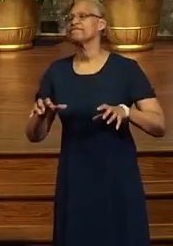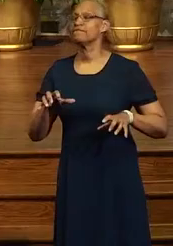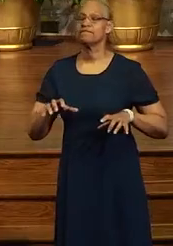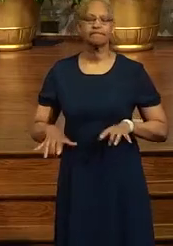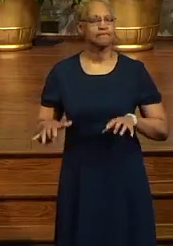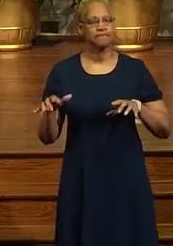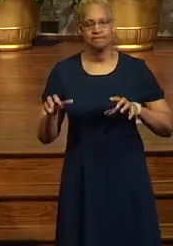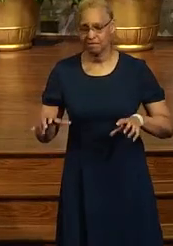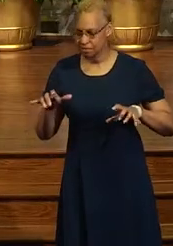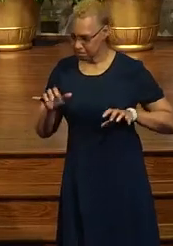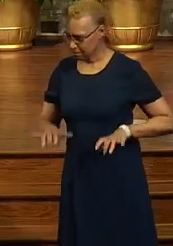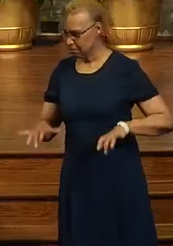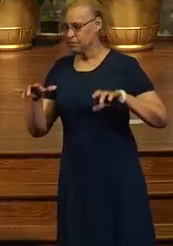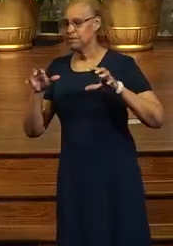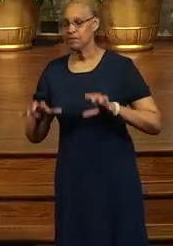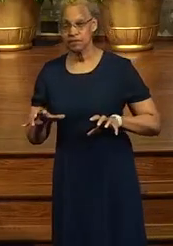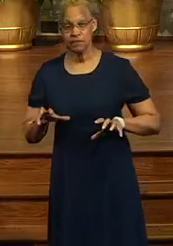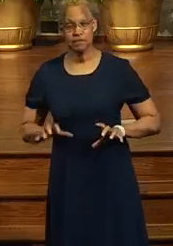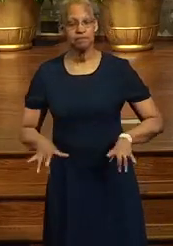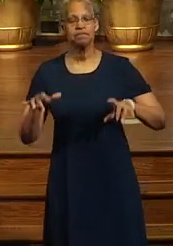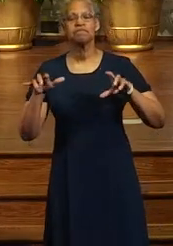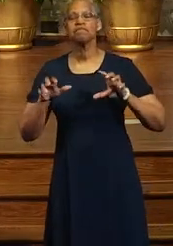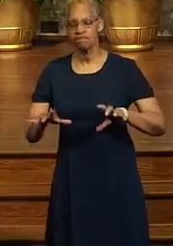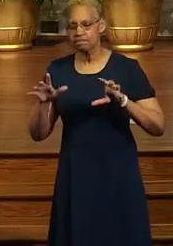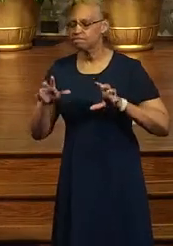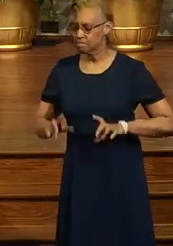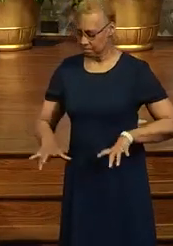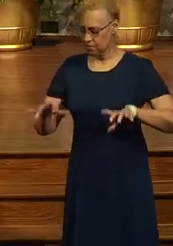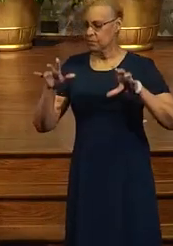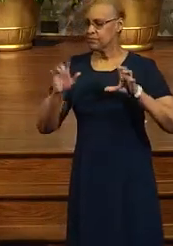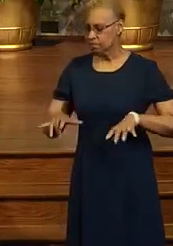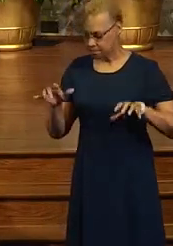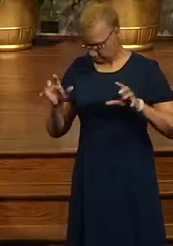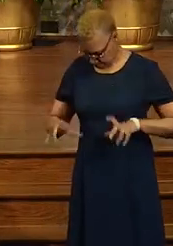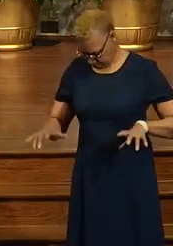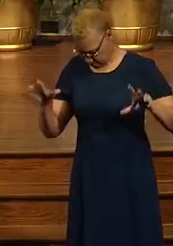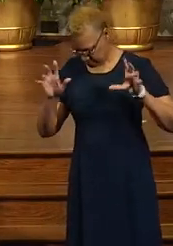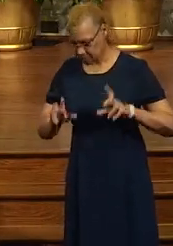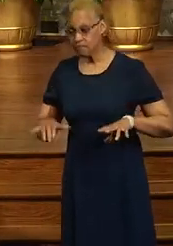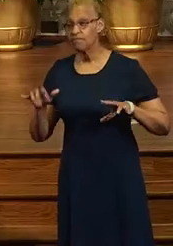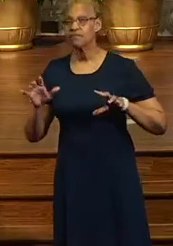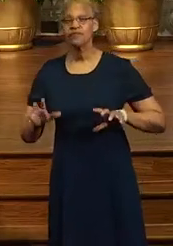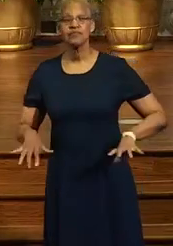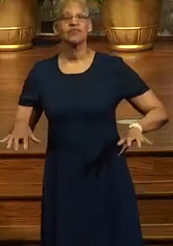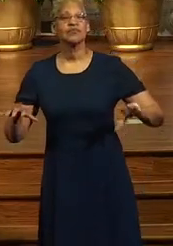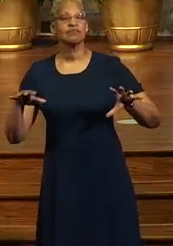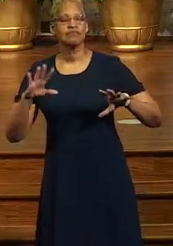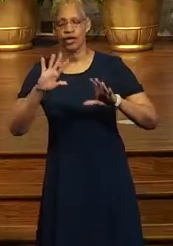All together.